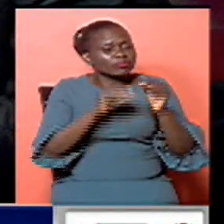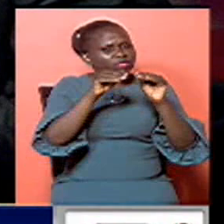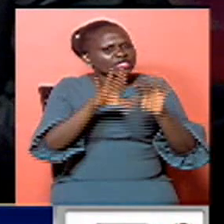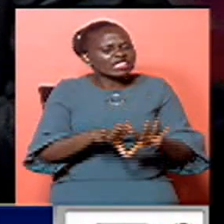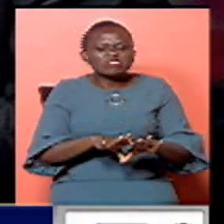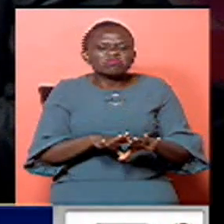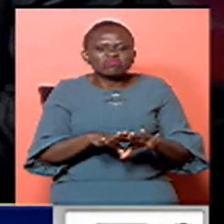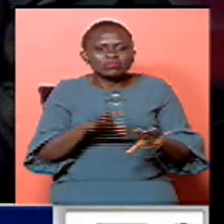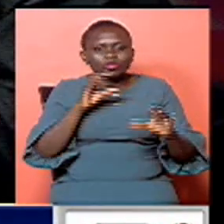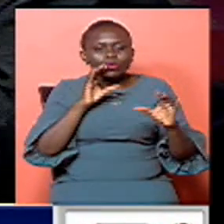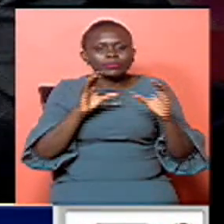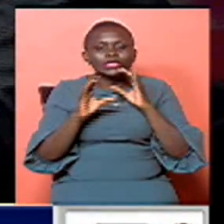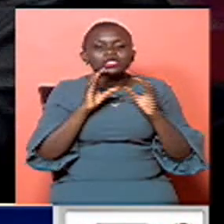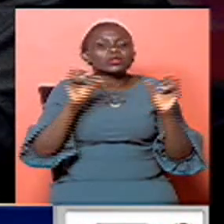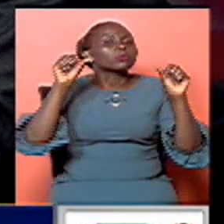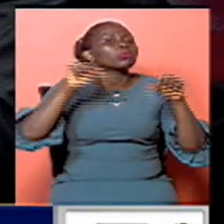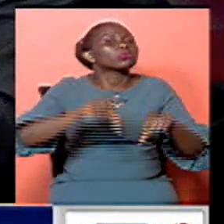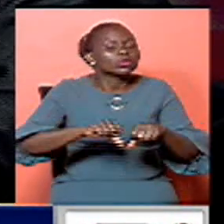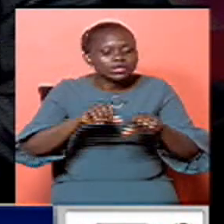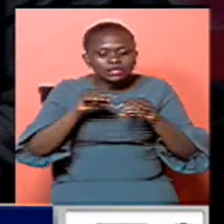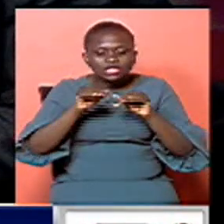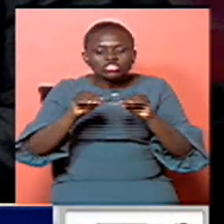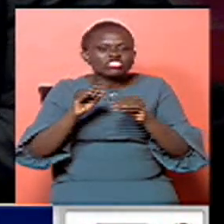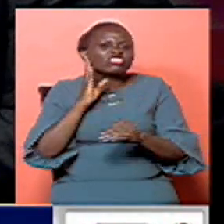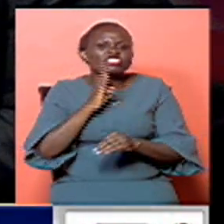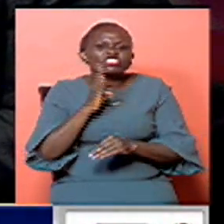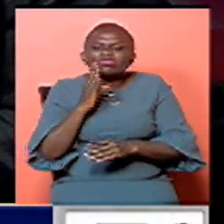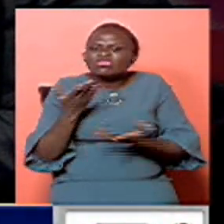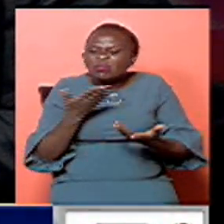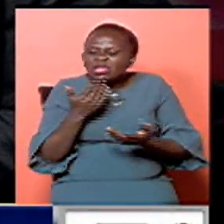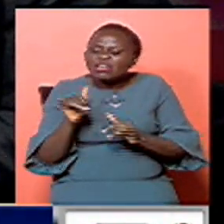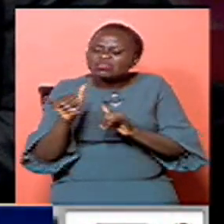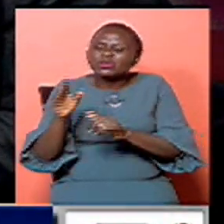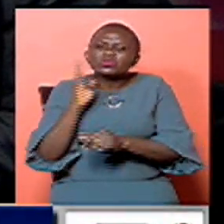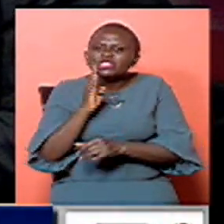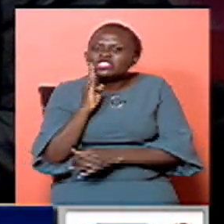in communicating and teaching English? Why not stick to English then?